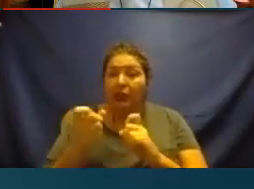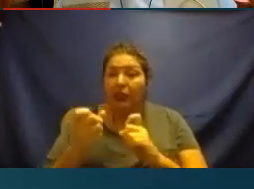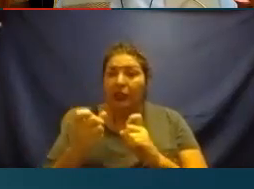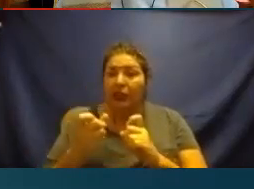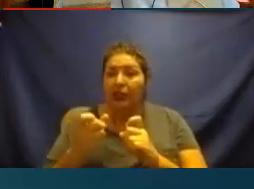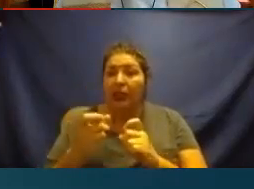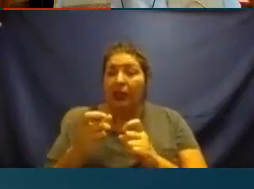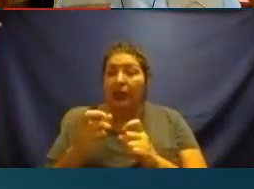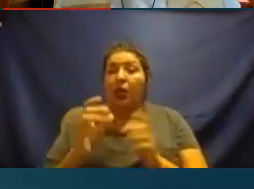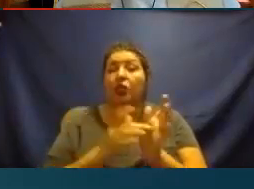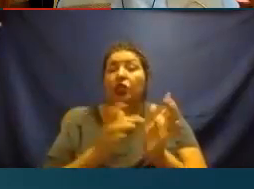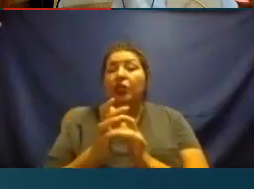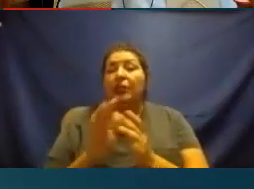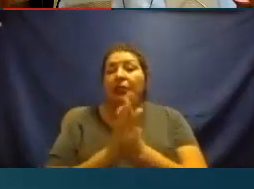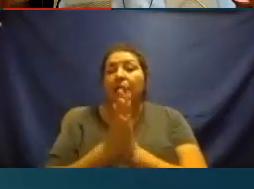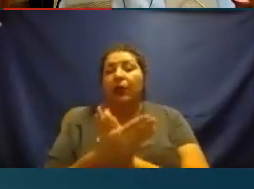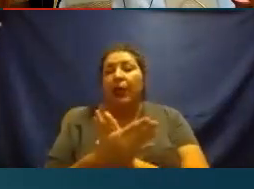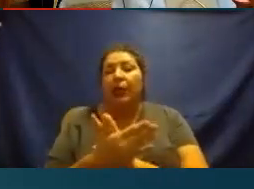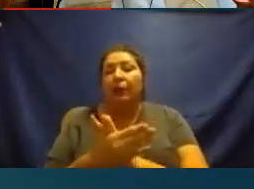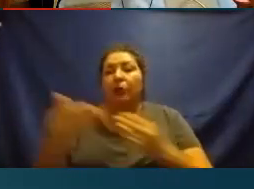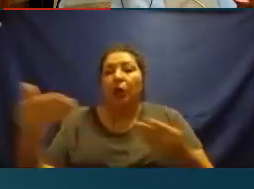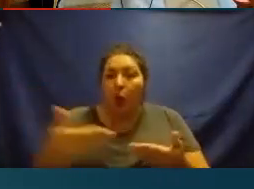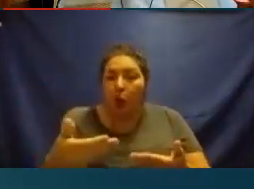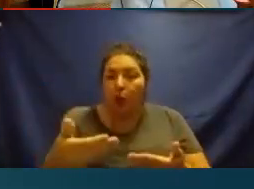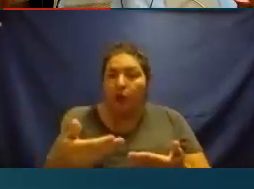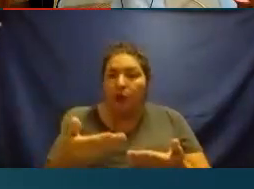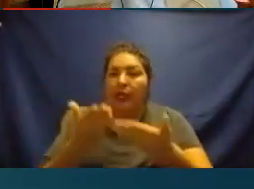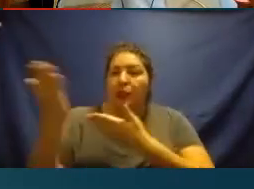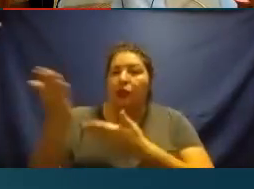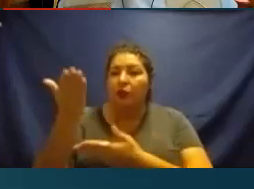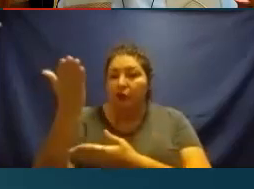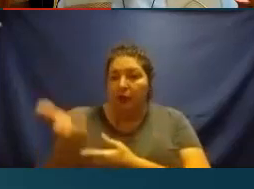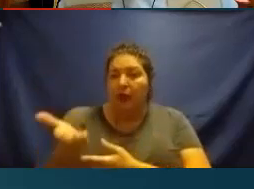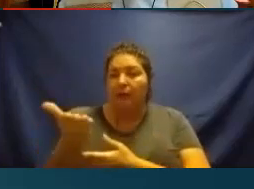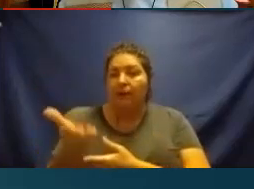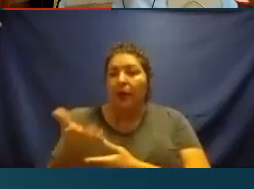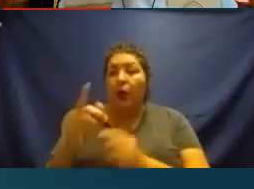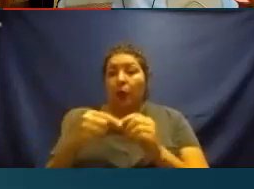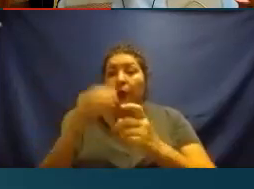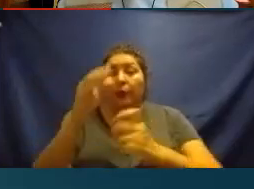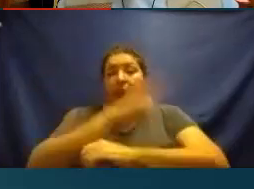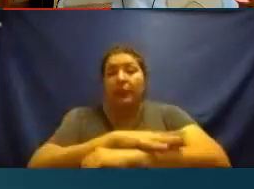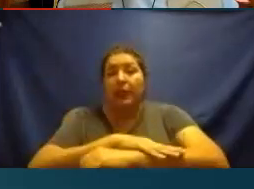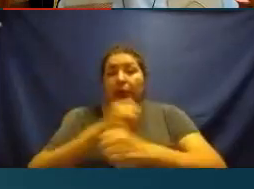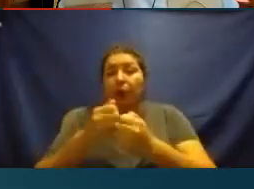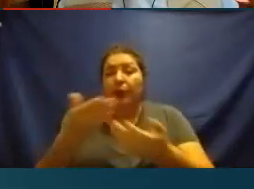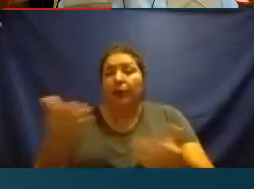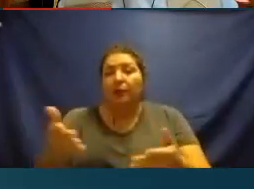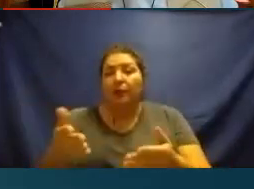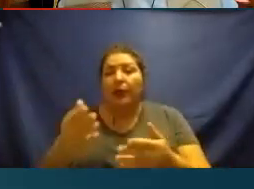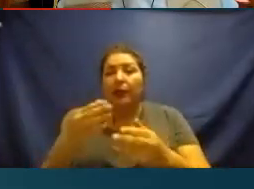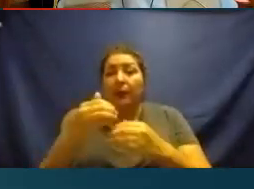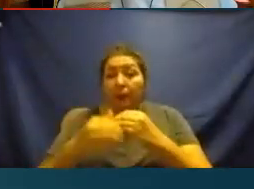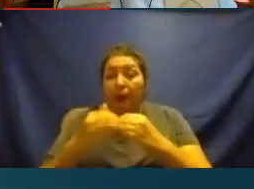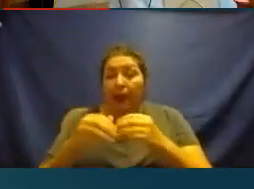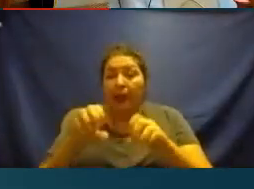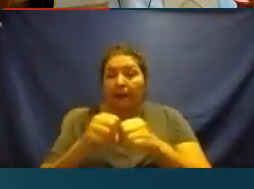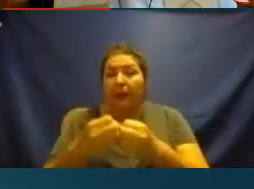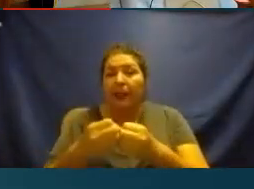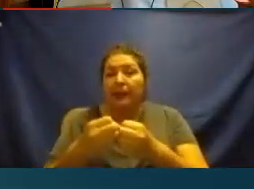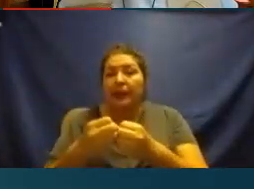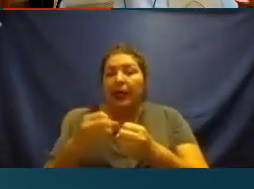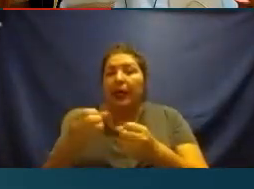host and served them. When he was at table with them, he took the bread and blessed it and broke it and gave